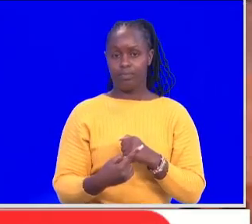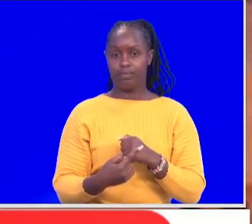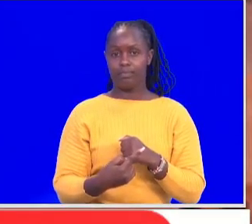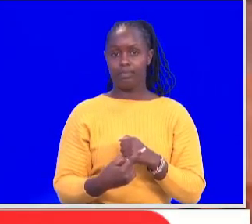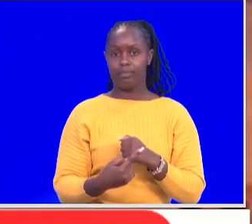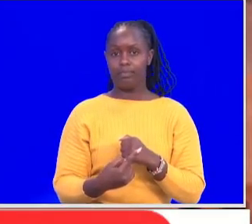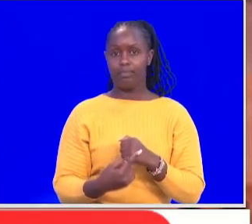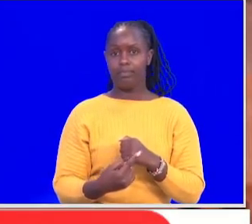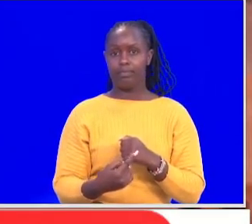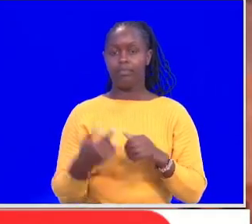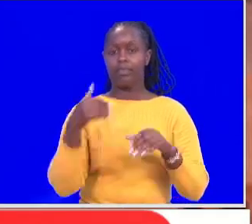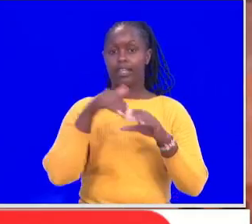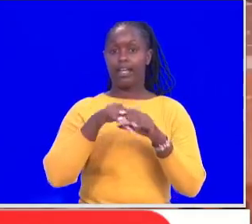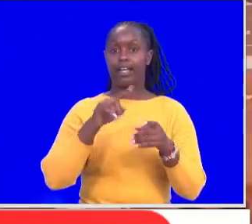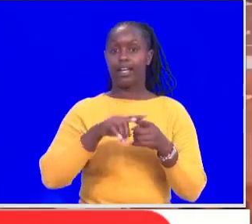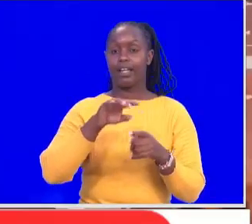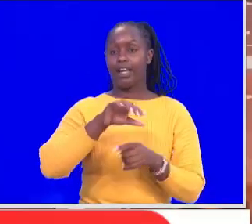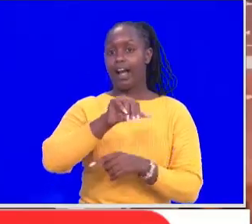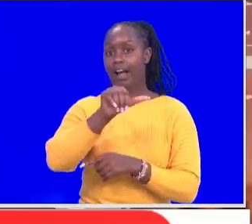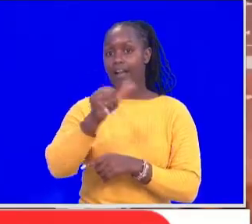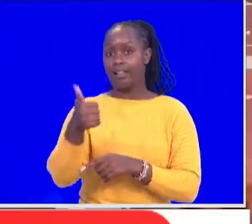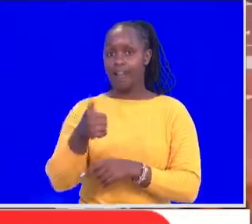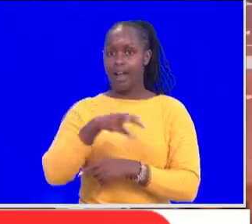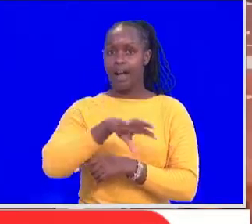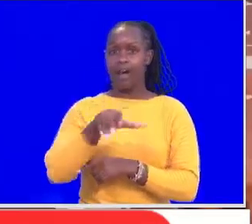274,746 in extra county,